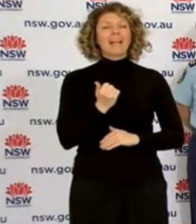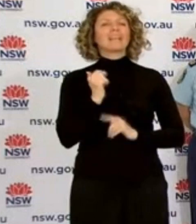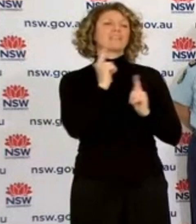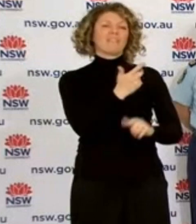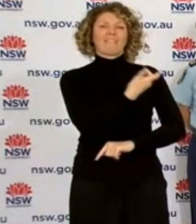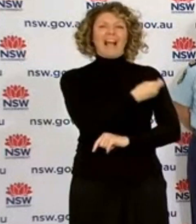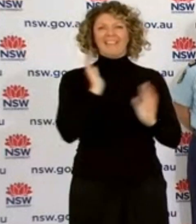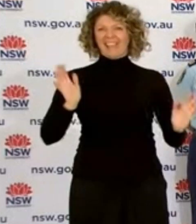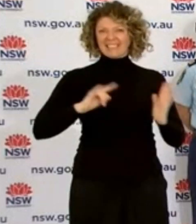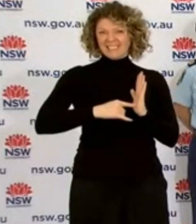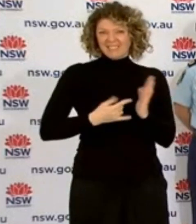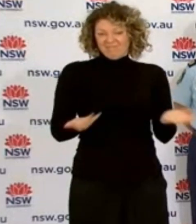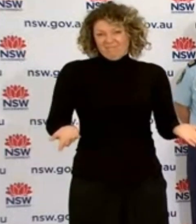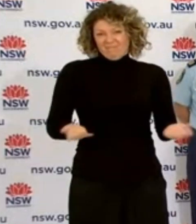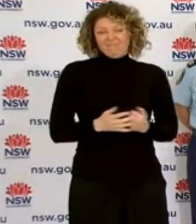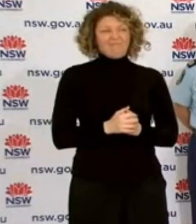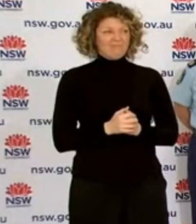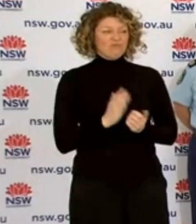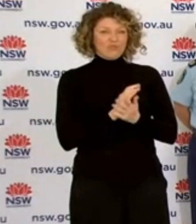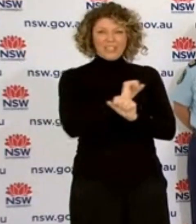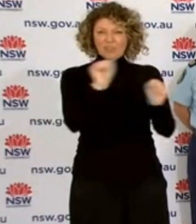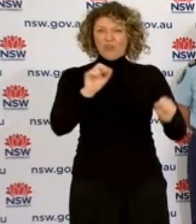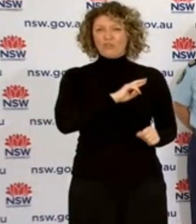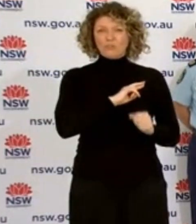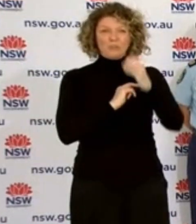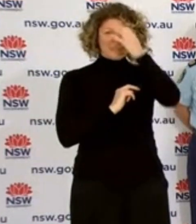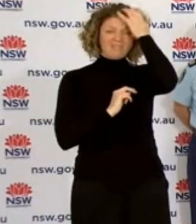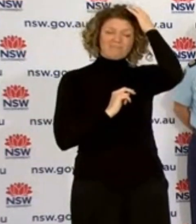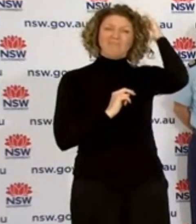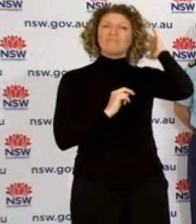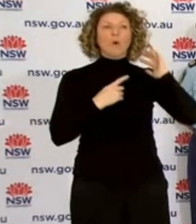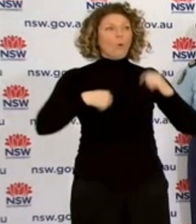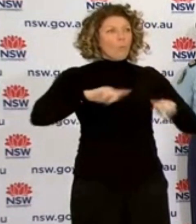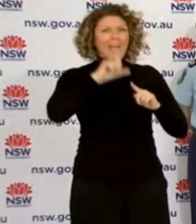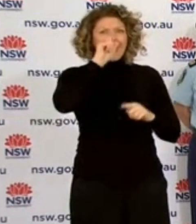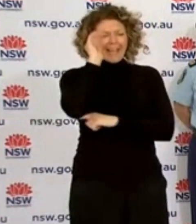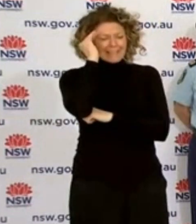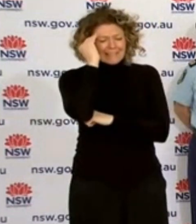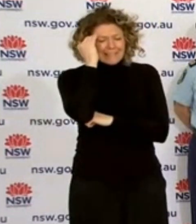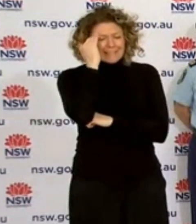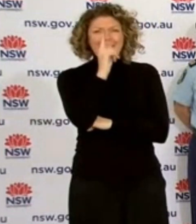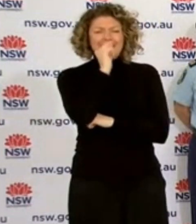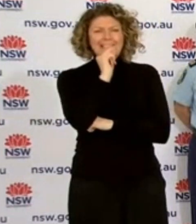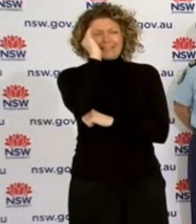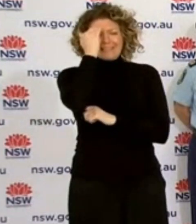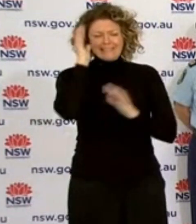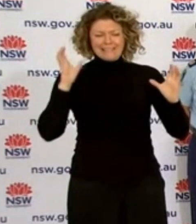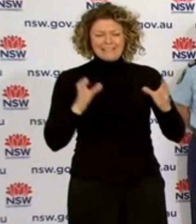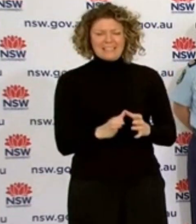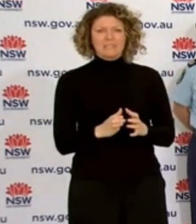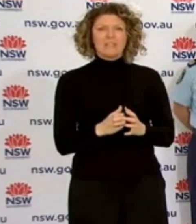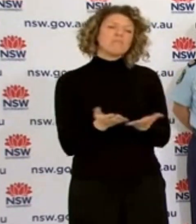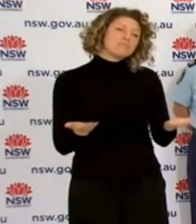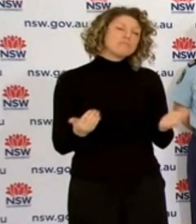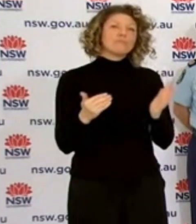to everybody in New South Wales, the future is in our hands. Together we can do this. I mean, to know that today's